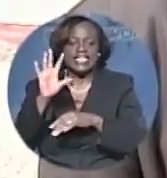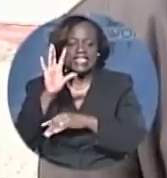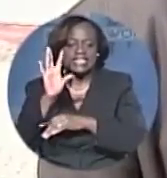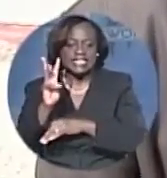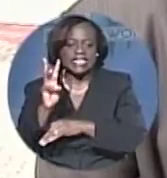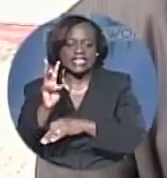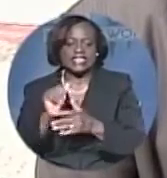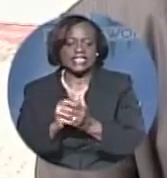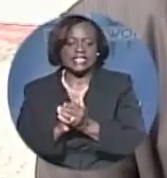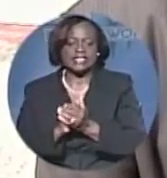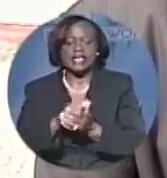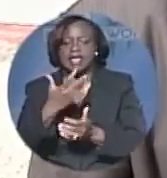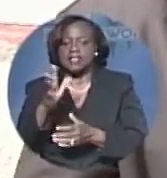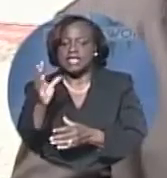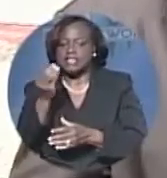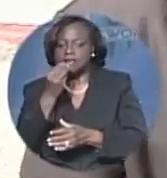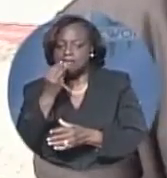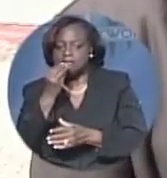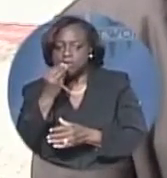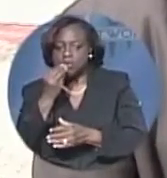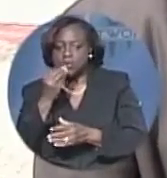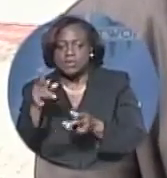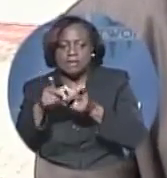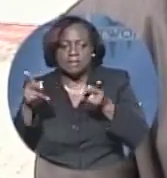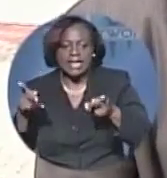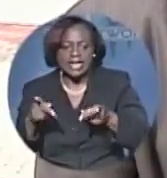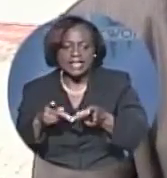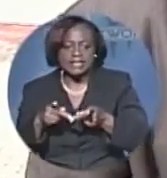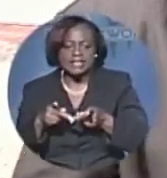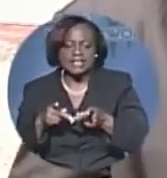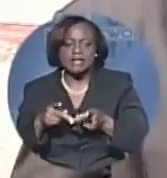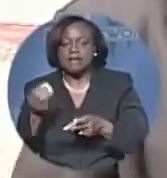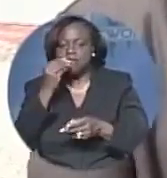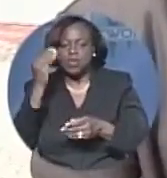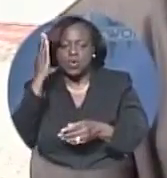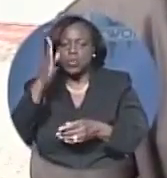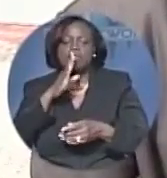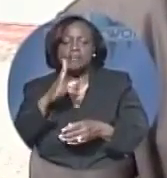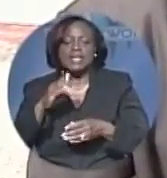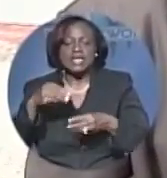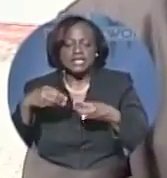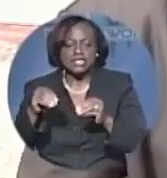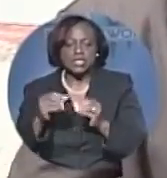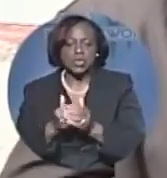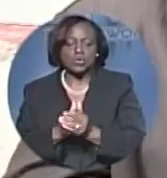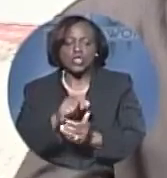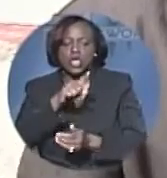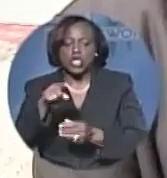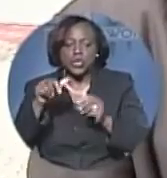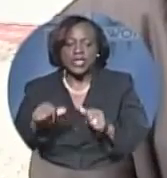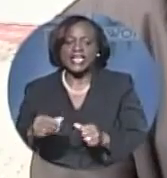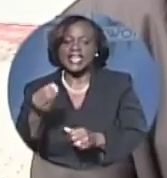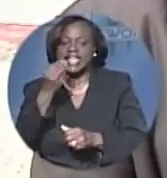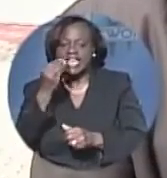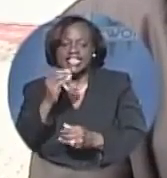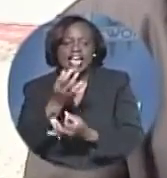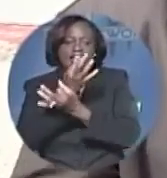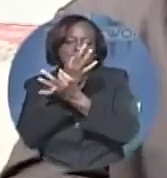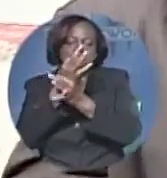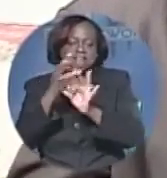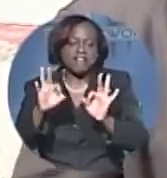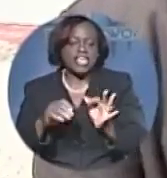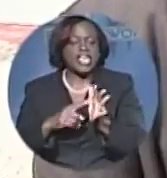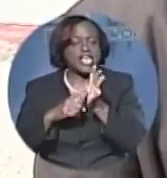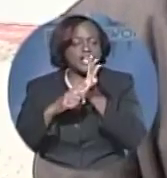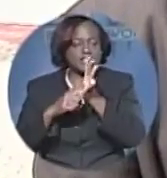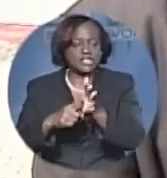seated. There's a food court available for food. It's going to be sold, so you can eat, and we can have some pre-show activities so that we